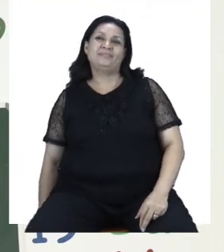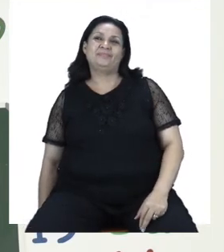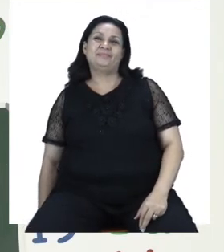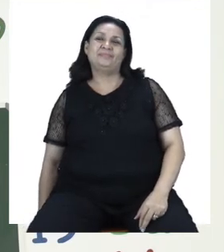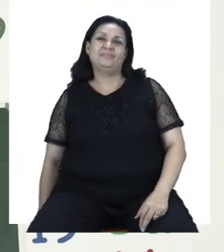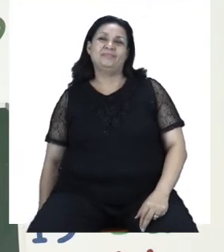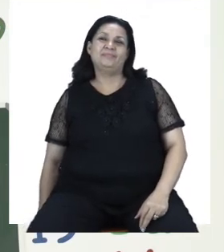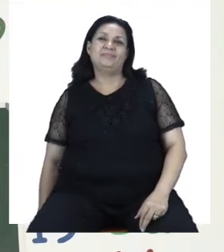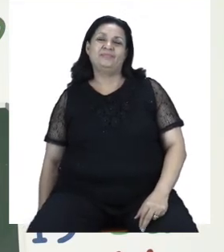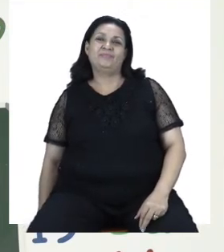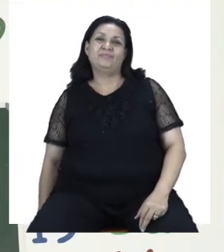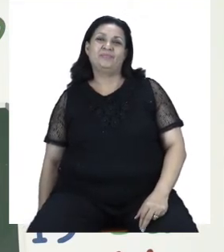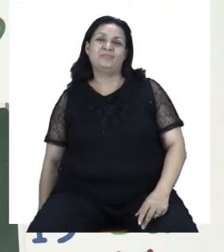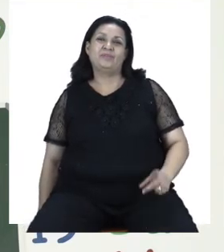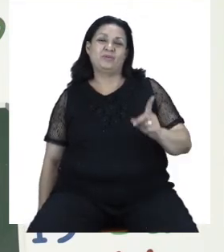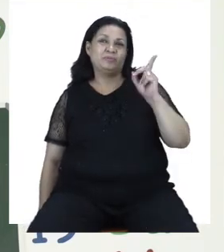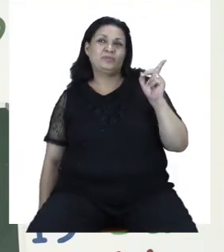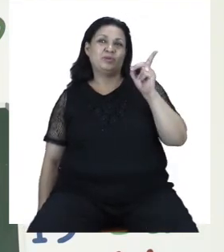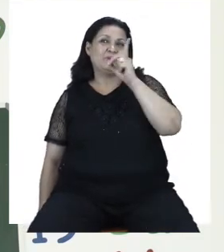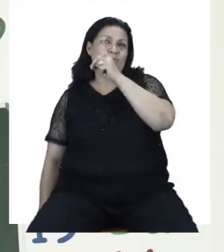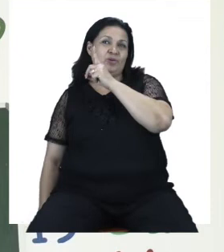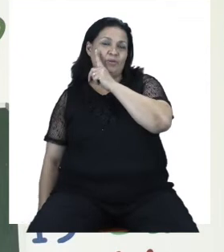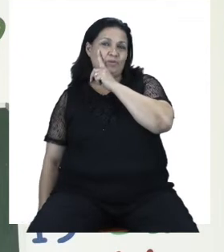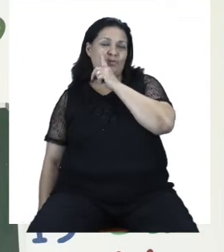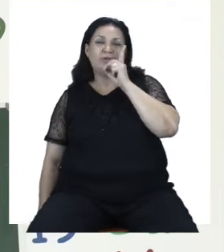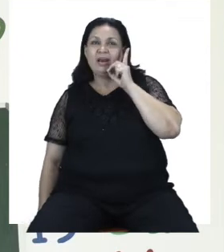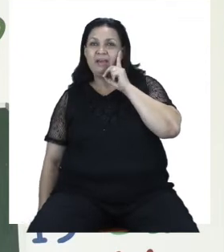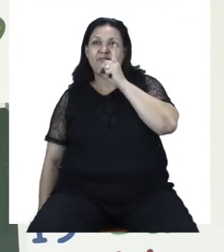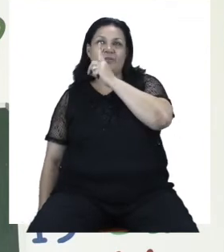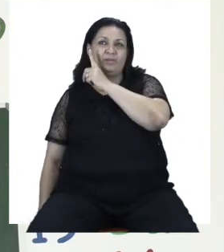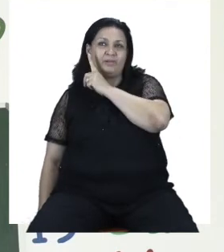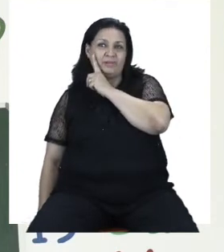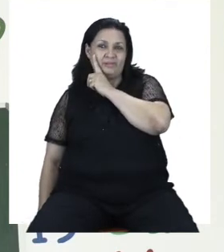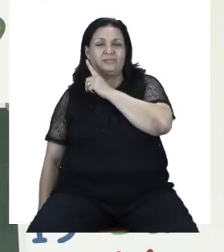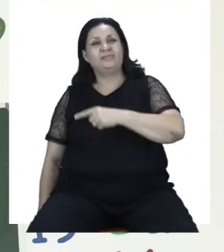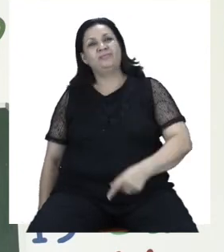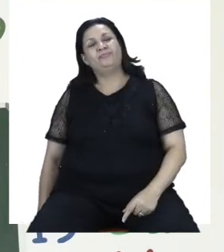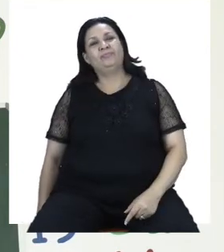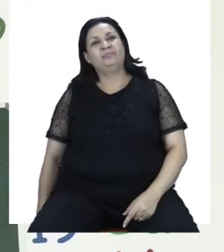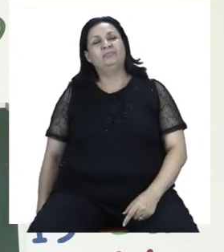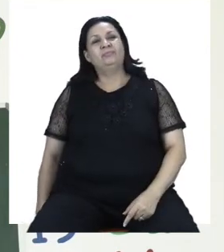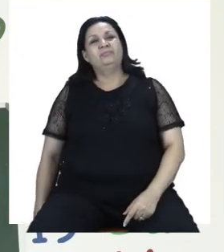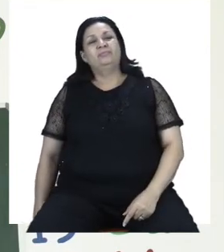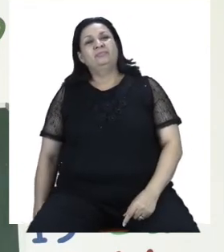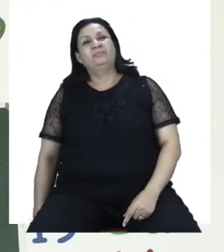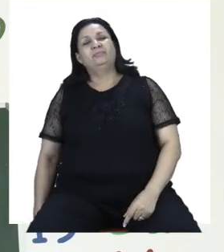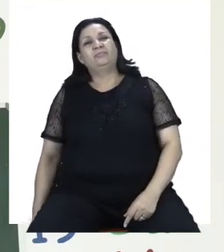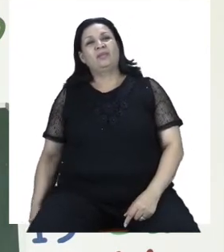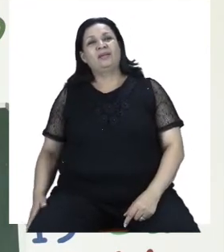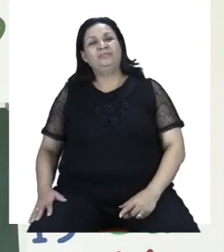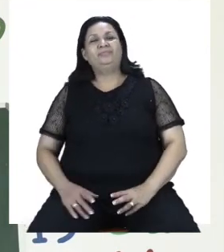eye. Remember, you will be crossing from your left to your right eye. So you are